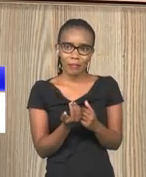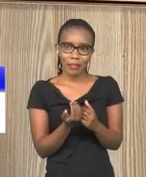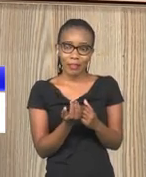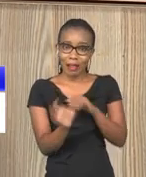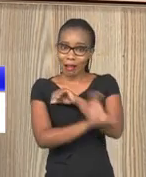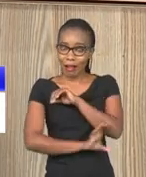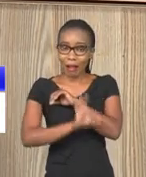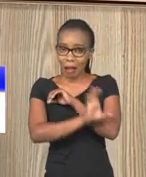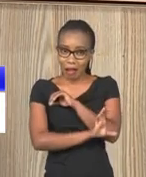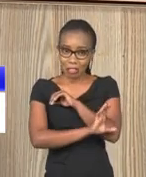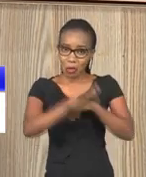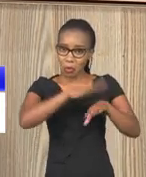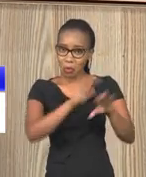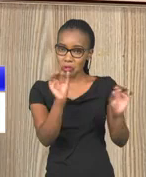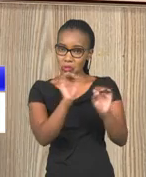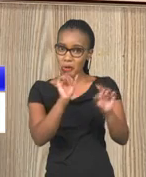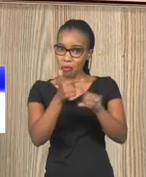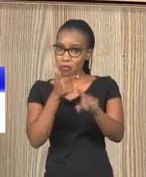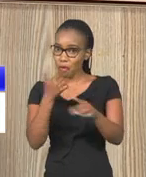ease since